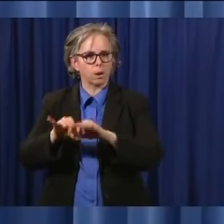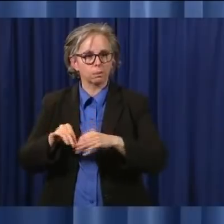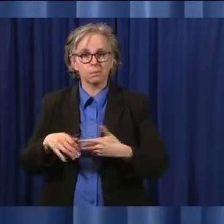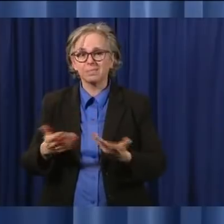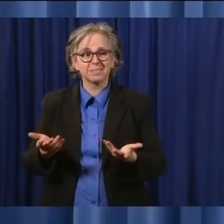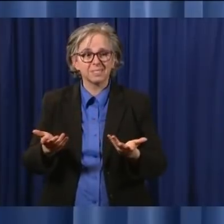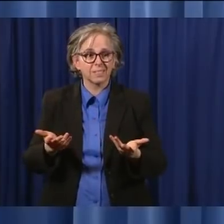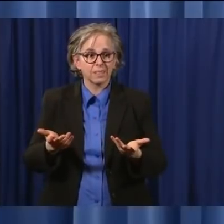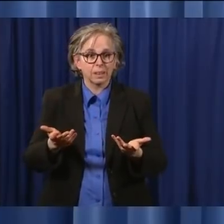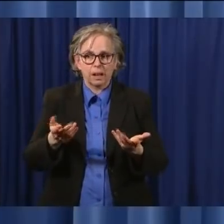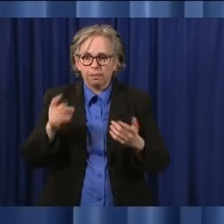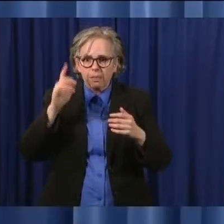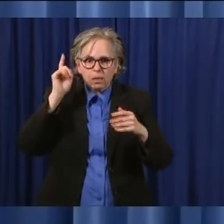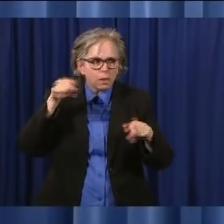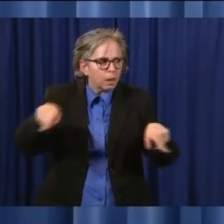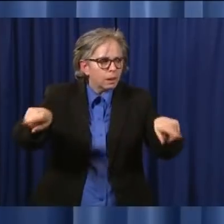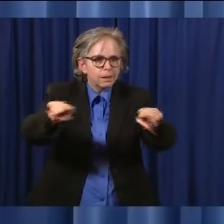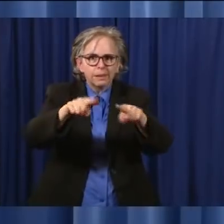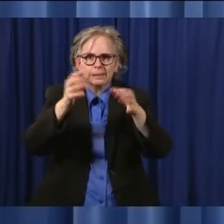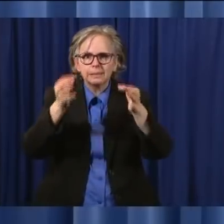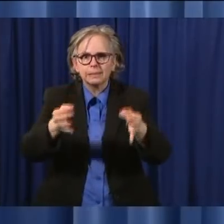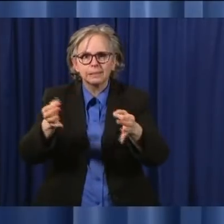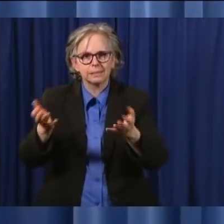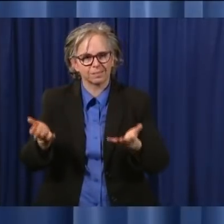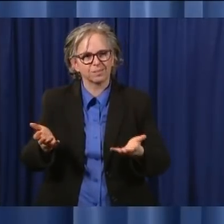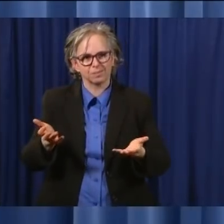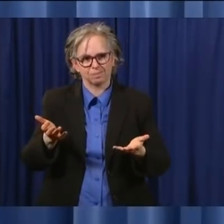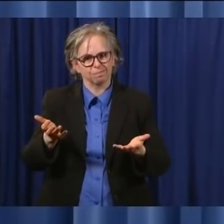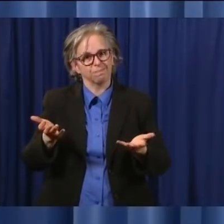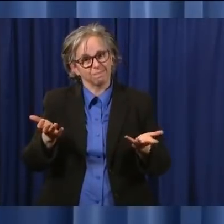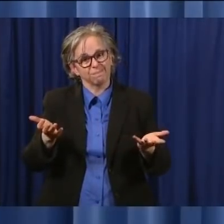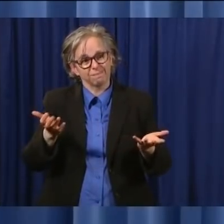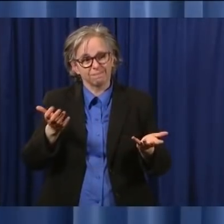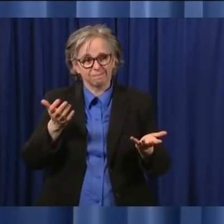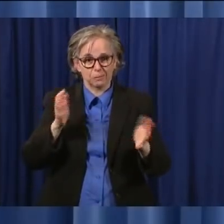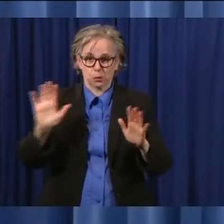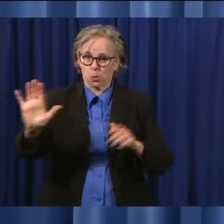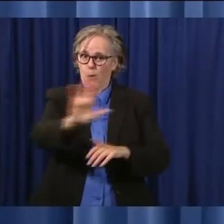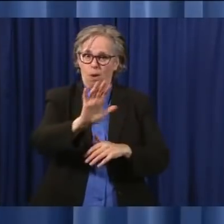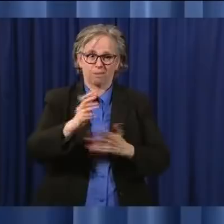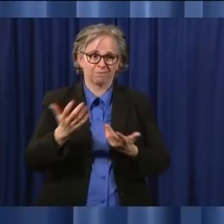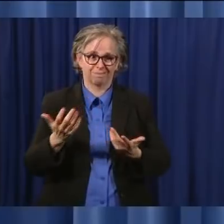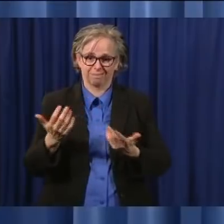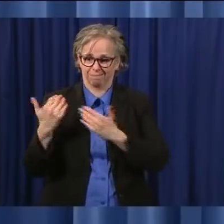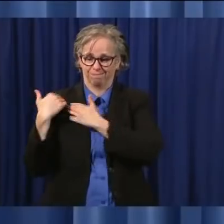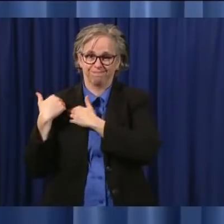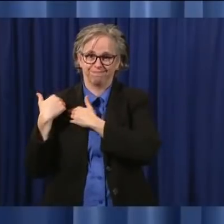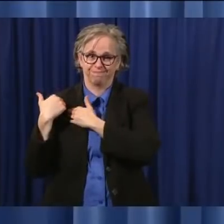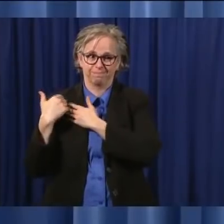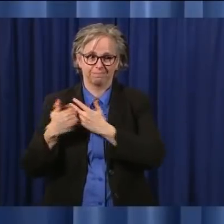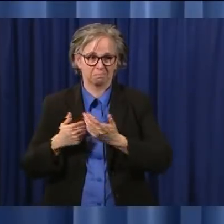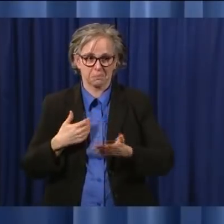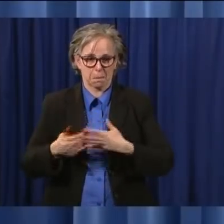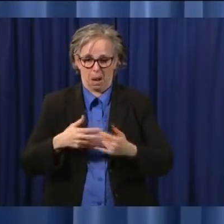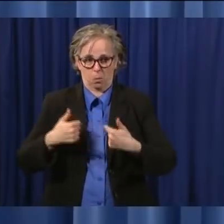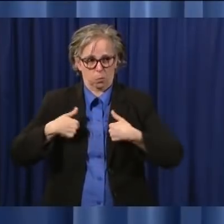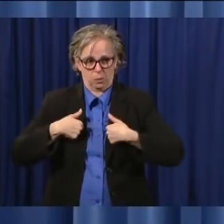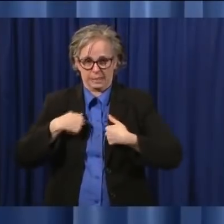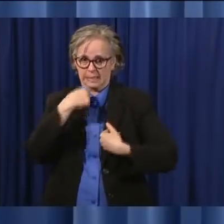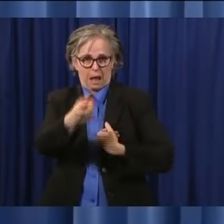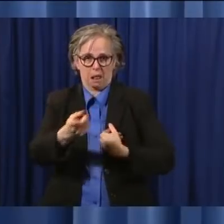that no matter what we say, these are decisions that people are going to have to make in the sense that they're going to have to